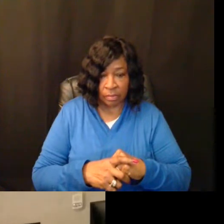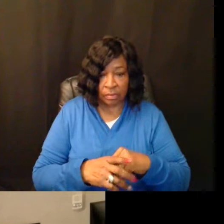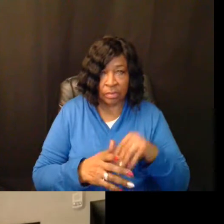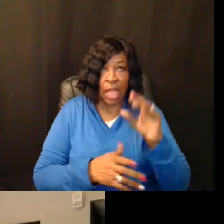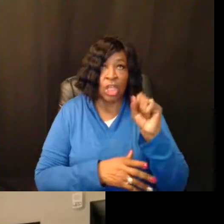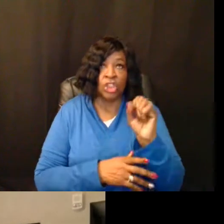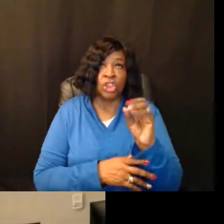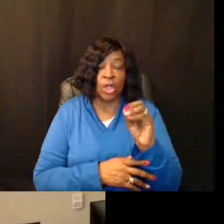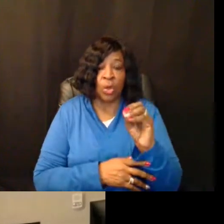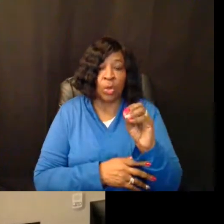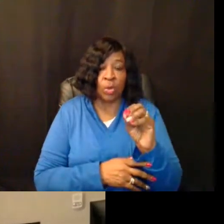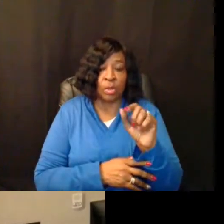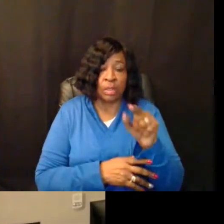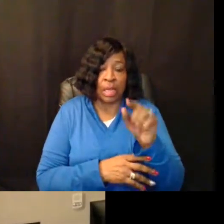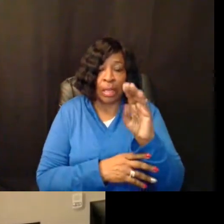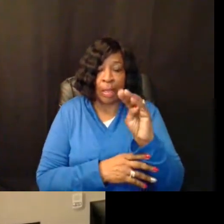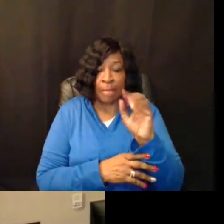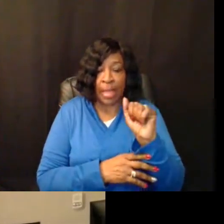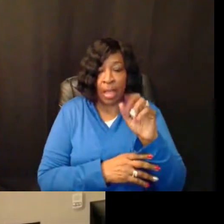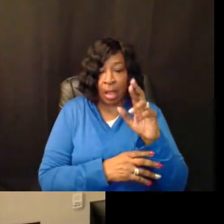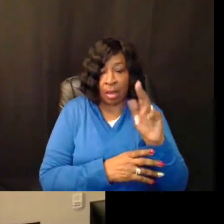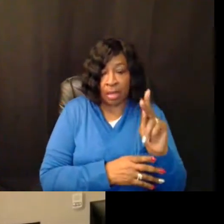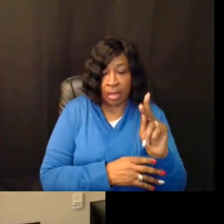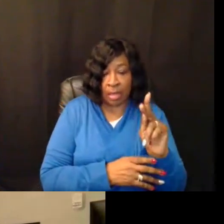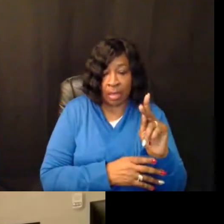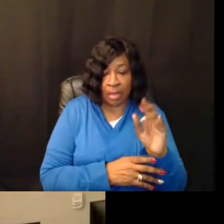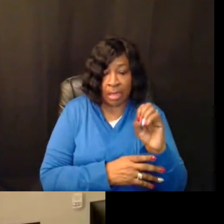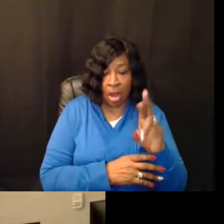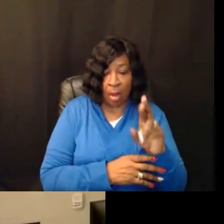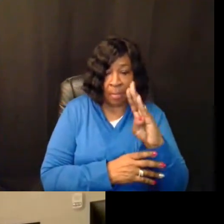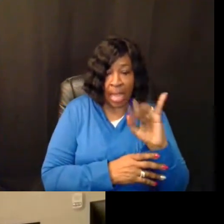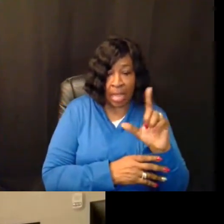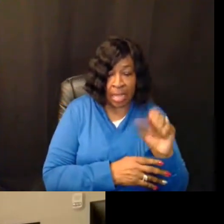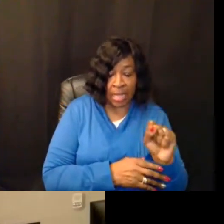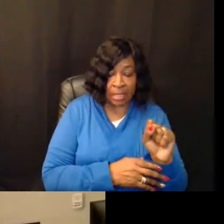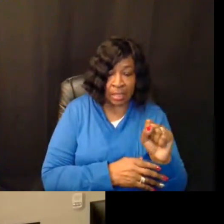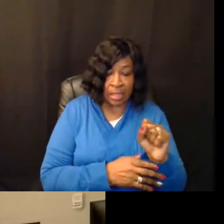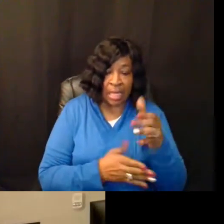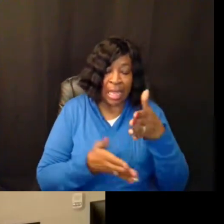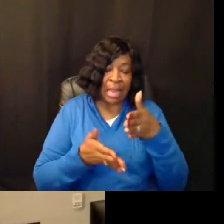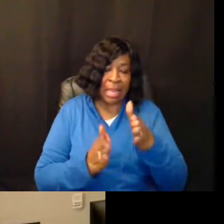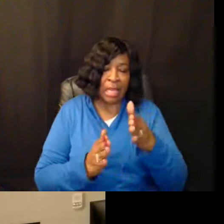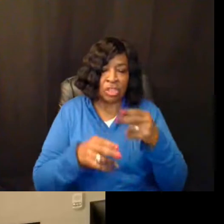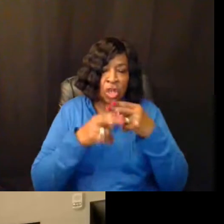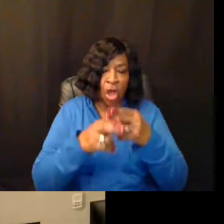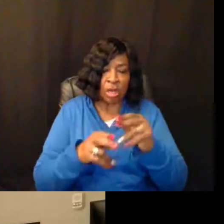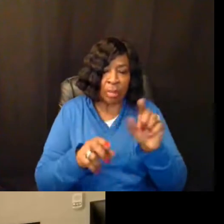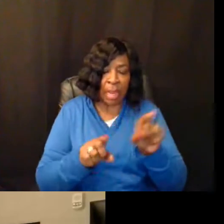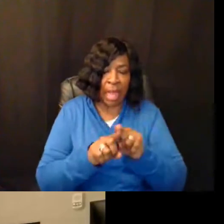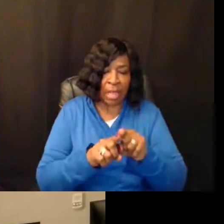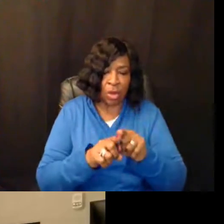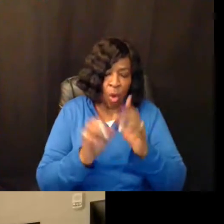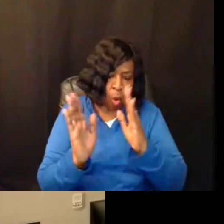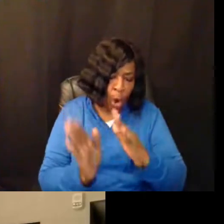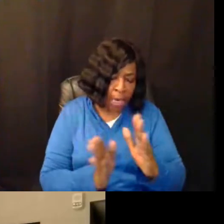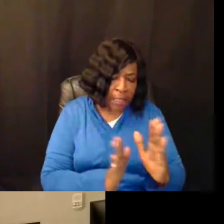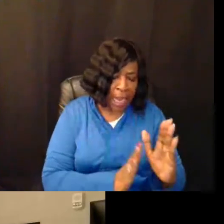So marker bills. Marker bills are let's call them like organizing